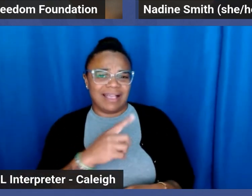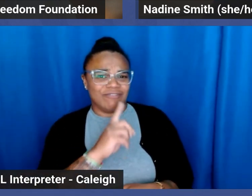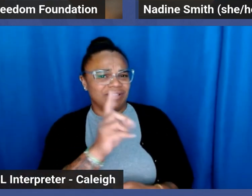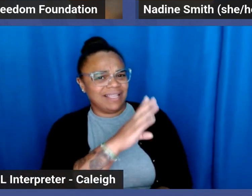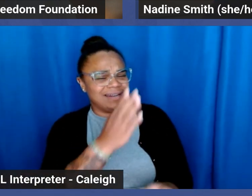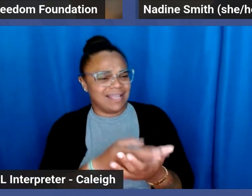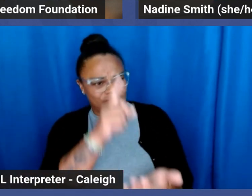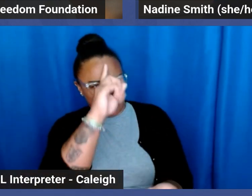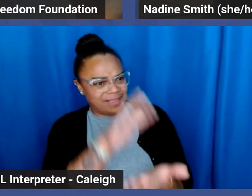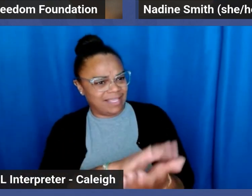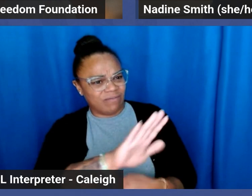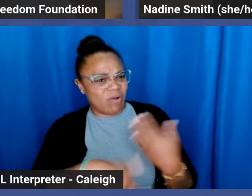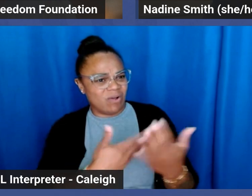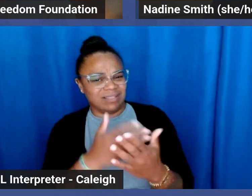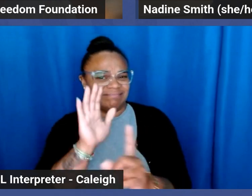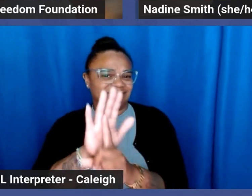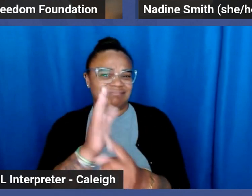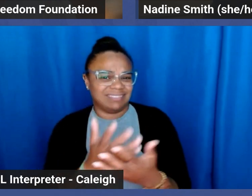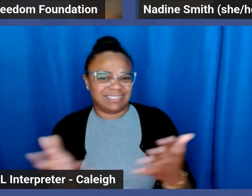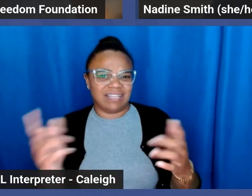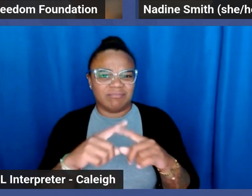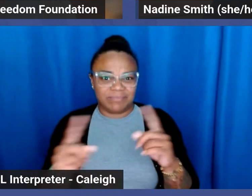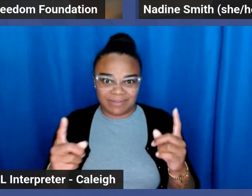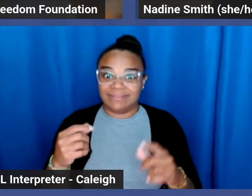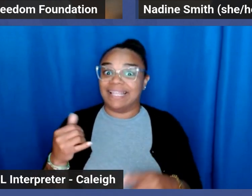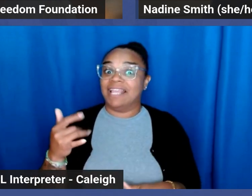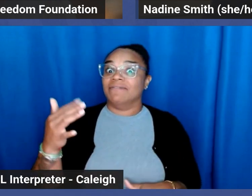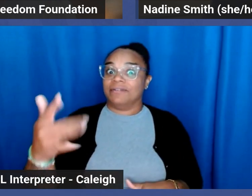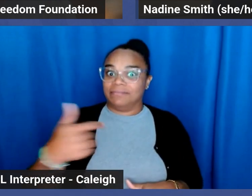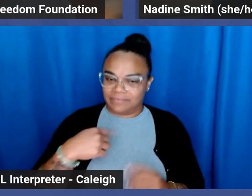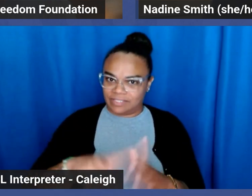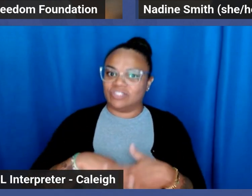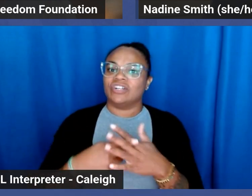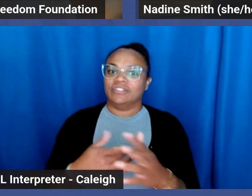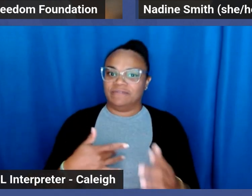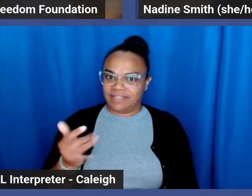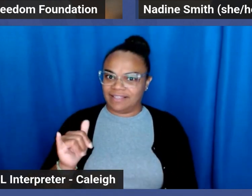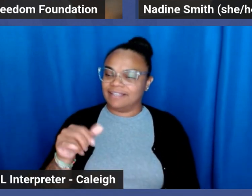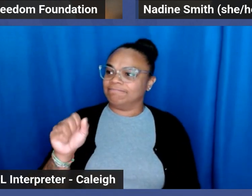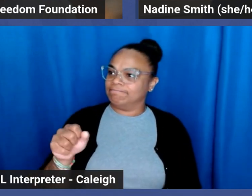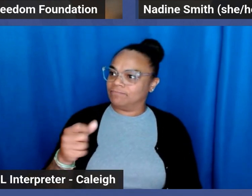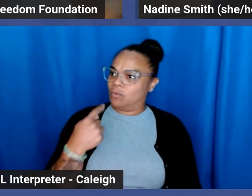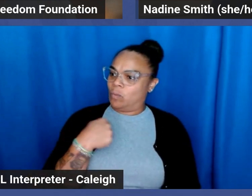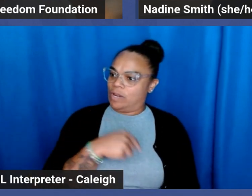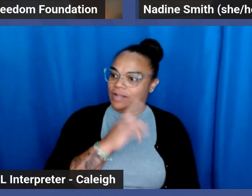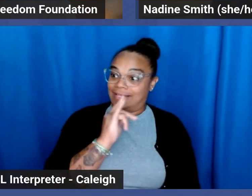begin to buy into the idea that we were the last hope of